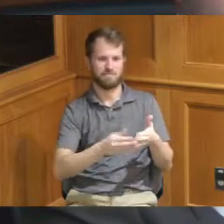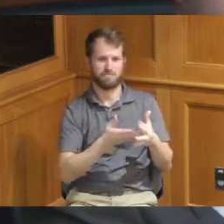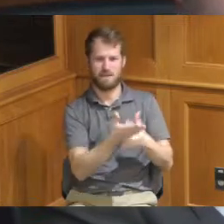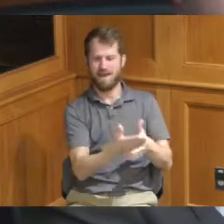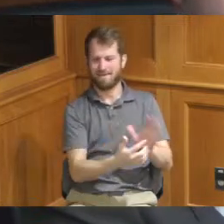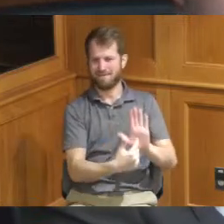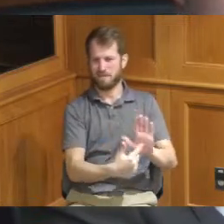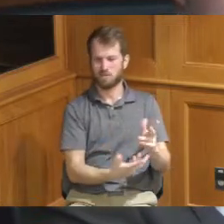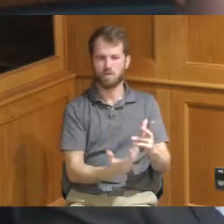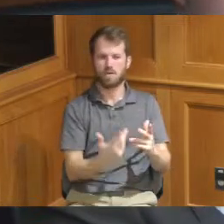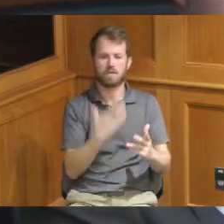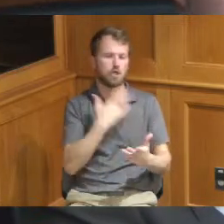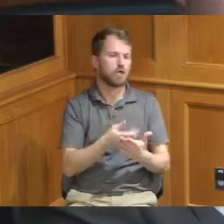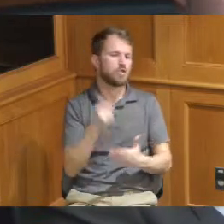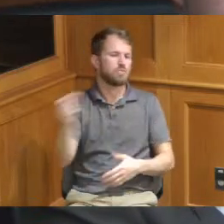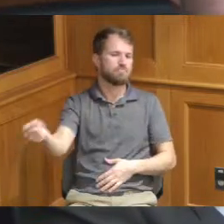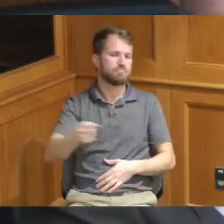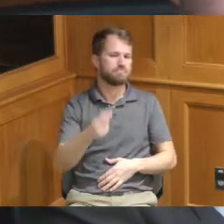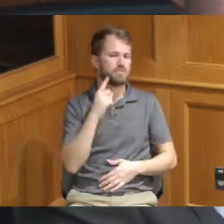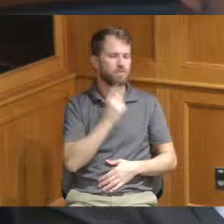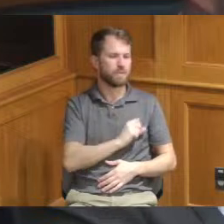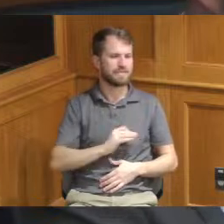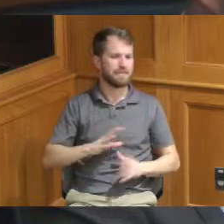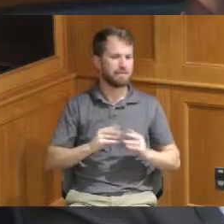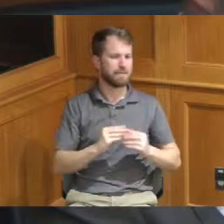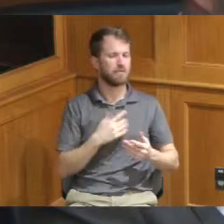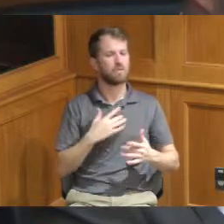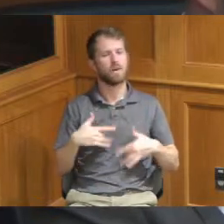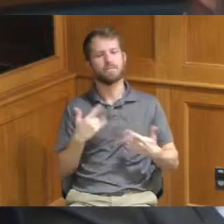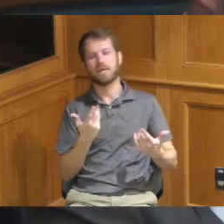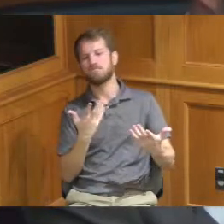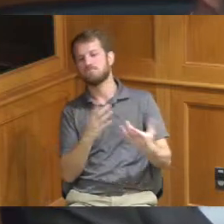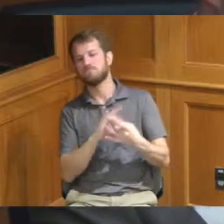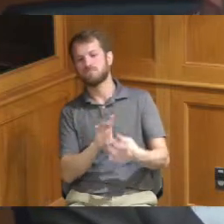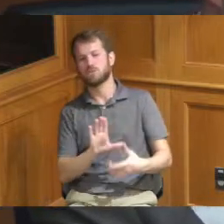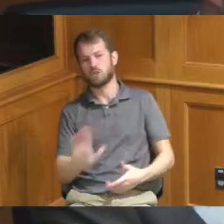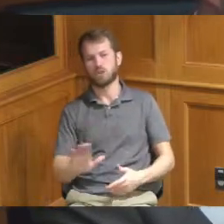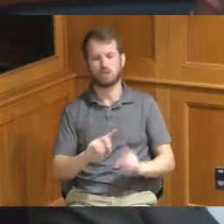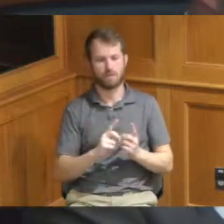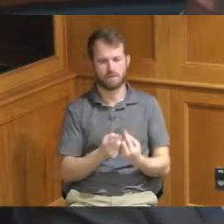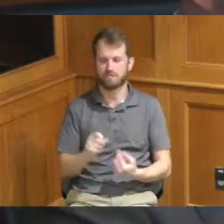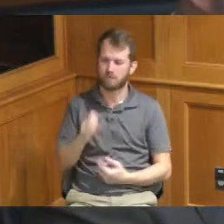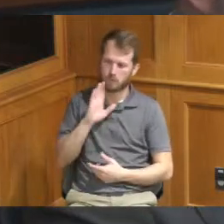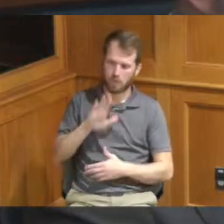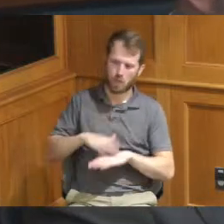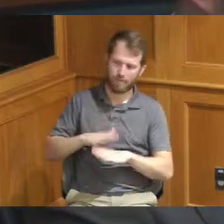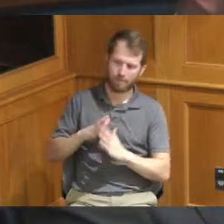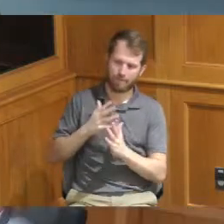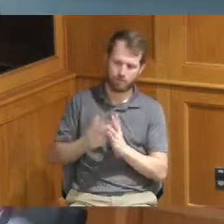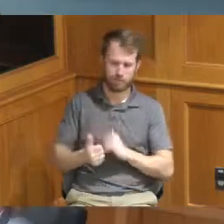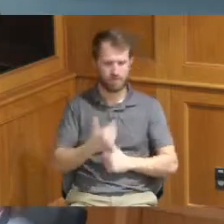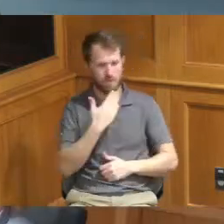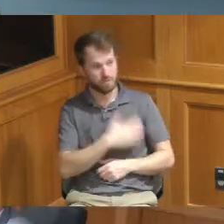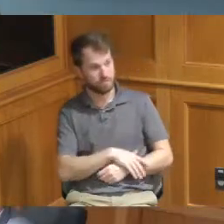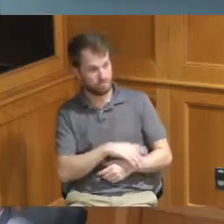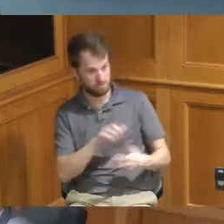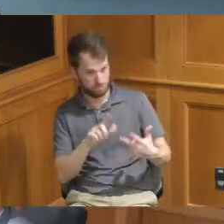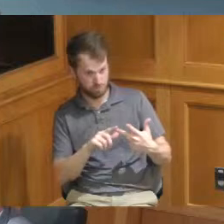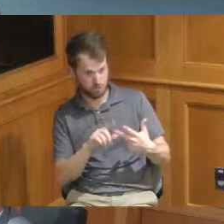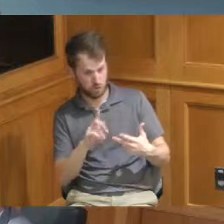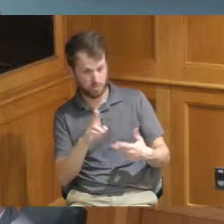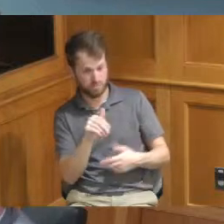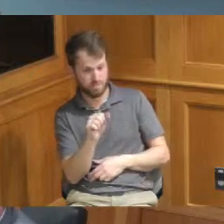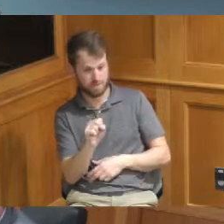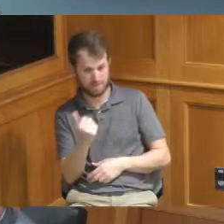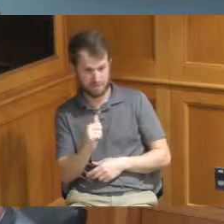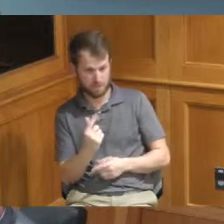staff meeting to get an update related to her department. Yep, we'll get it on the calendar. Yeah, thanks. Commissioner Dumas. No comments on this issue.